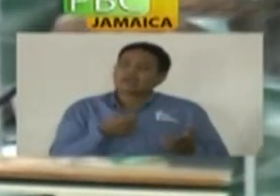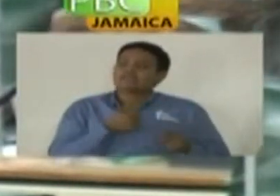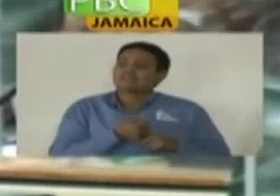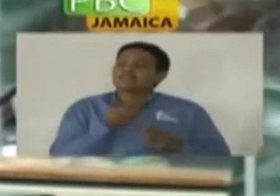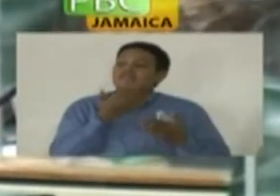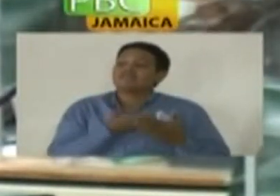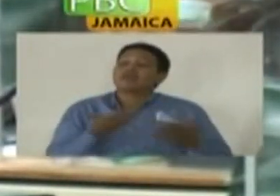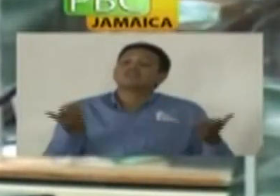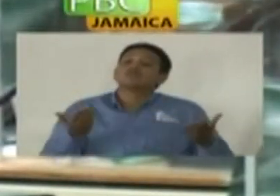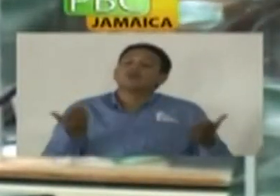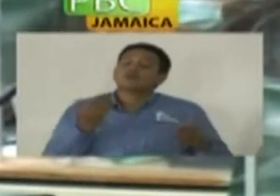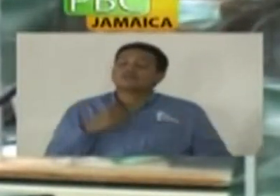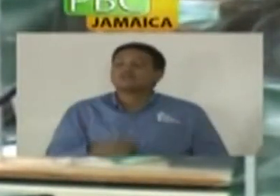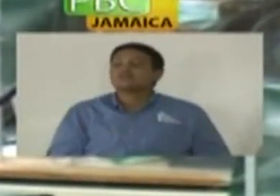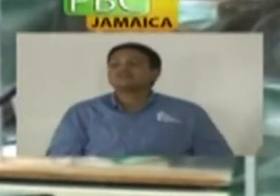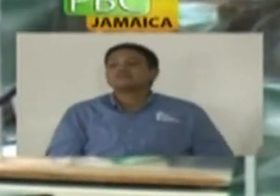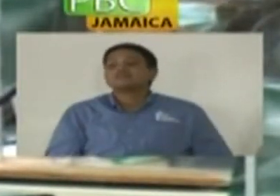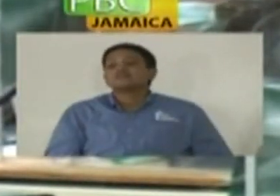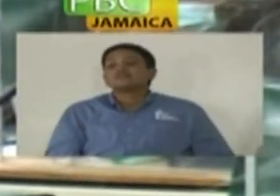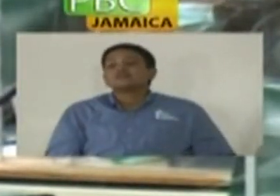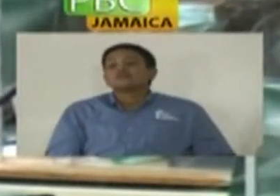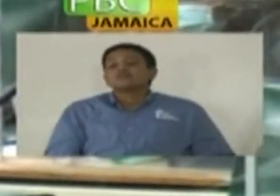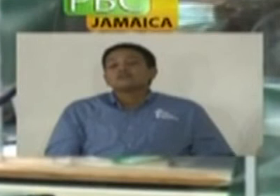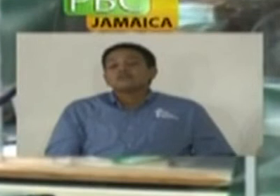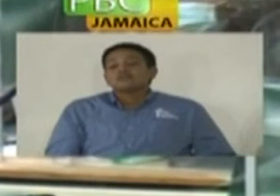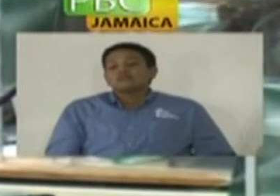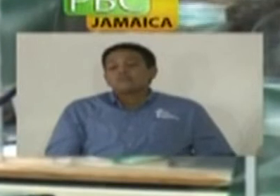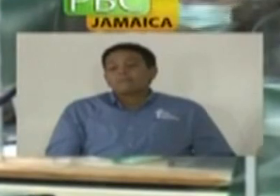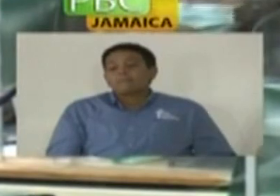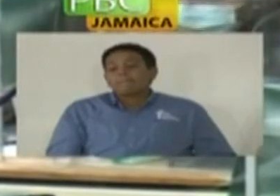the fact is that,